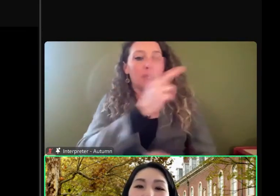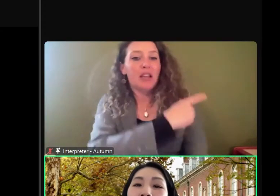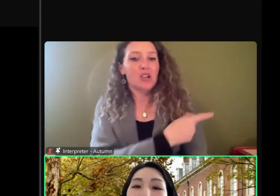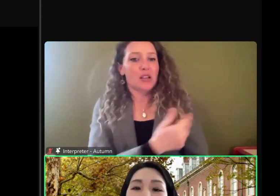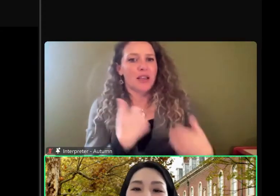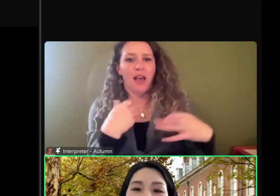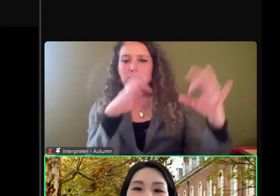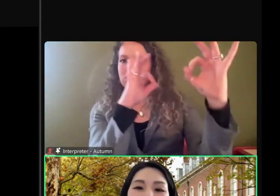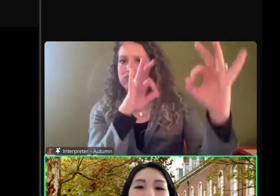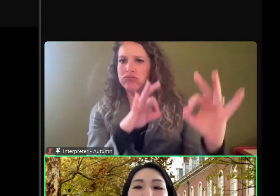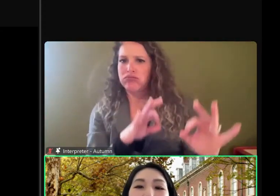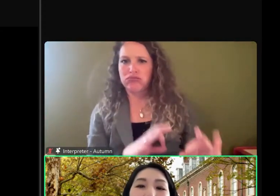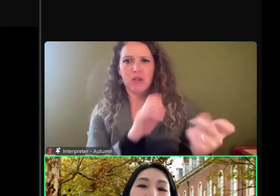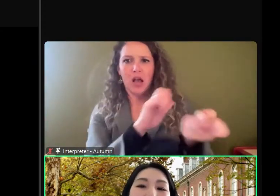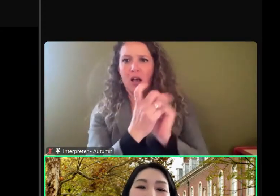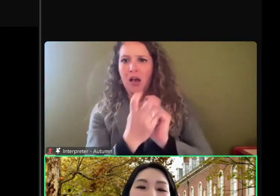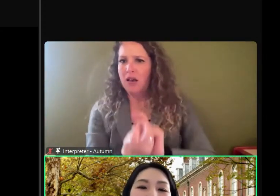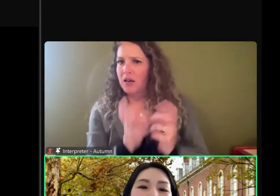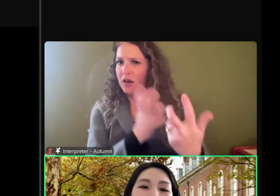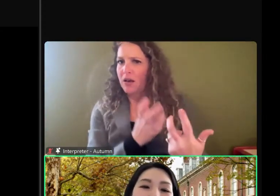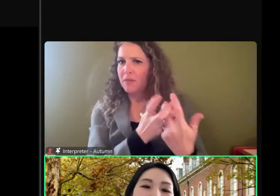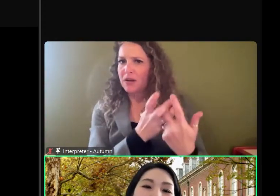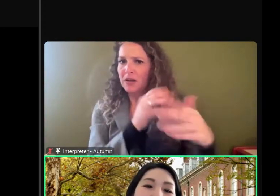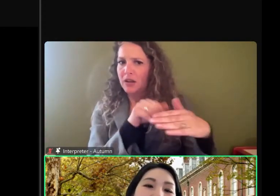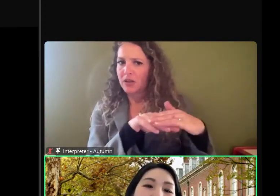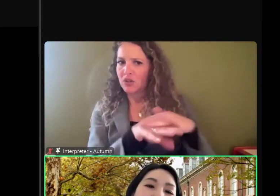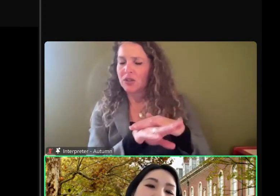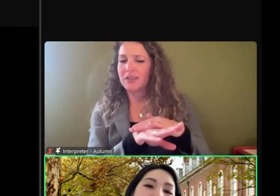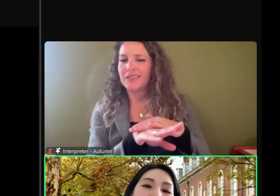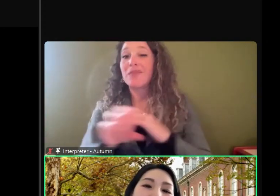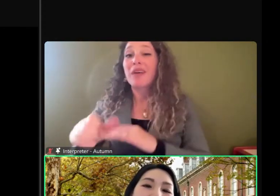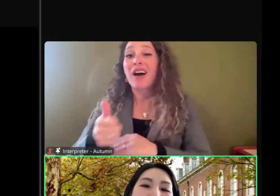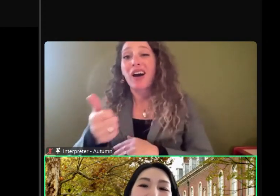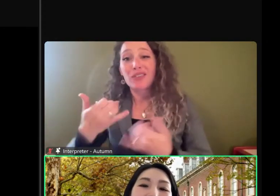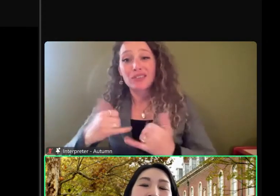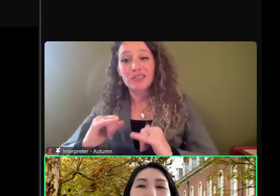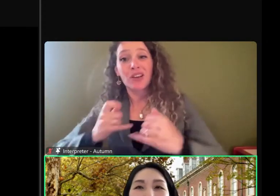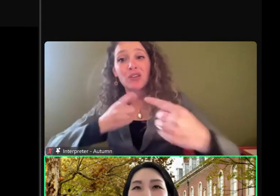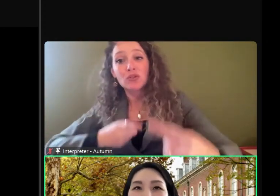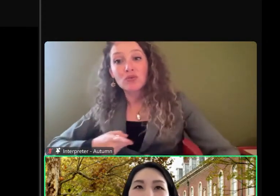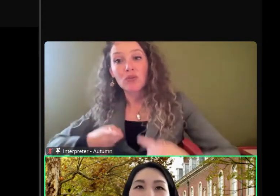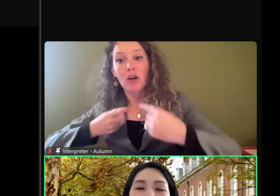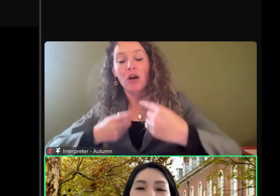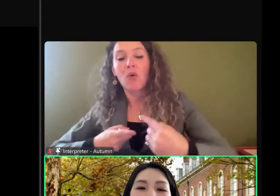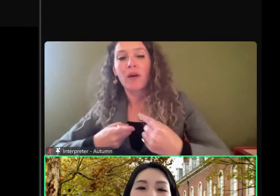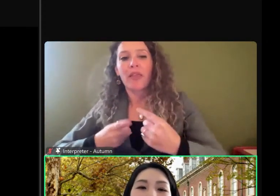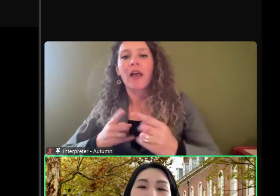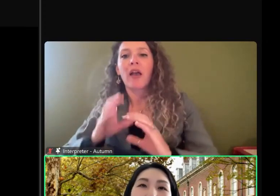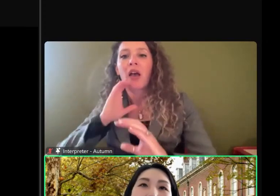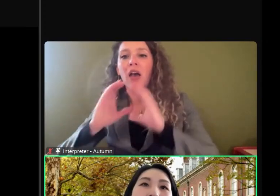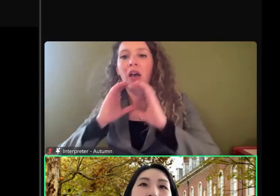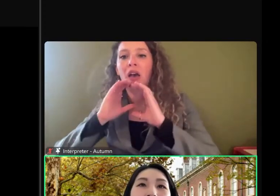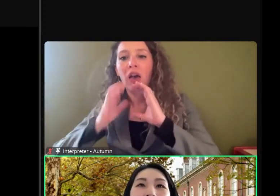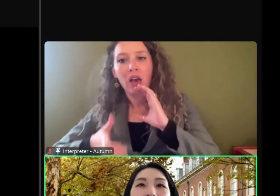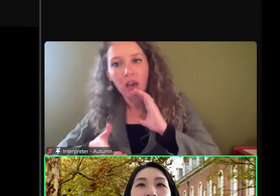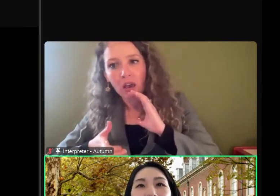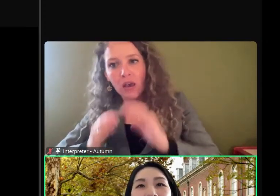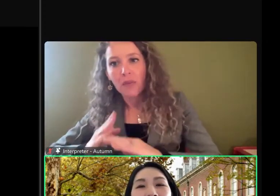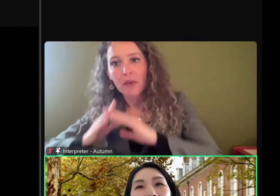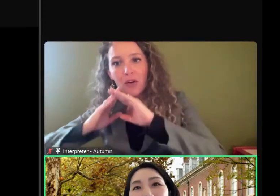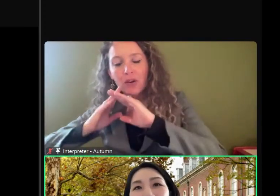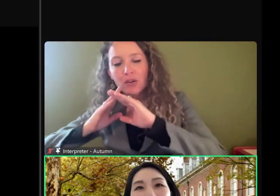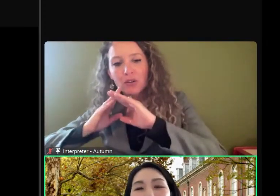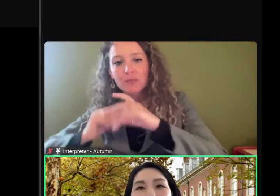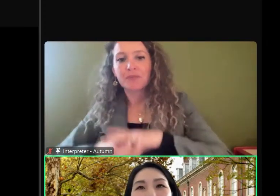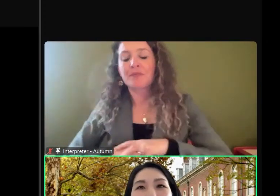accommodations, luckily, while others still struggle with basic communication barriers. So,